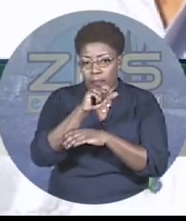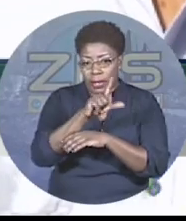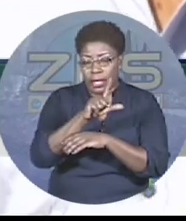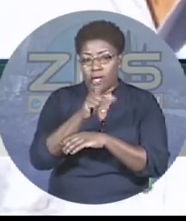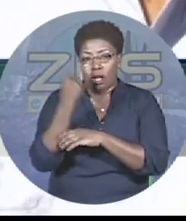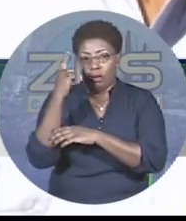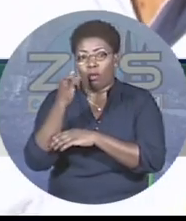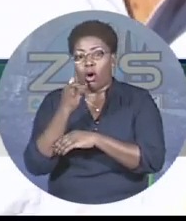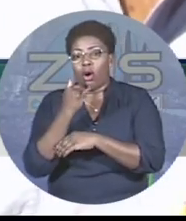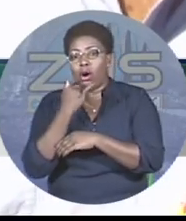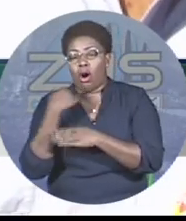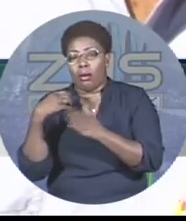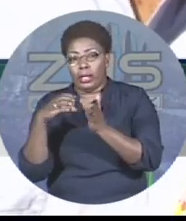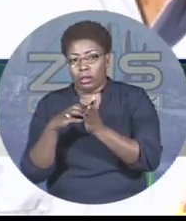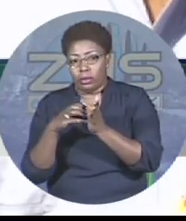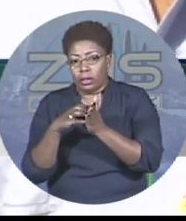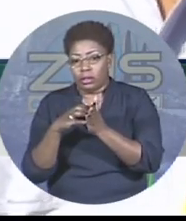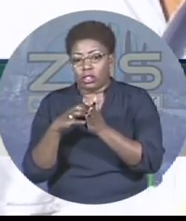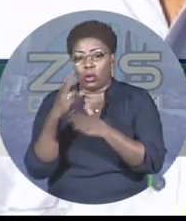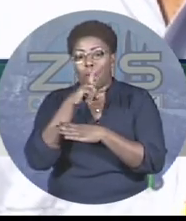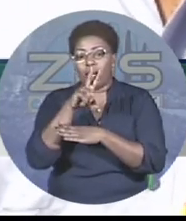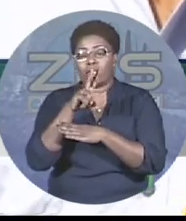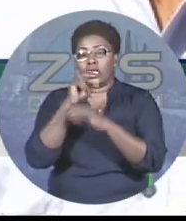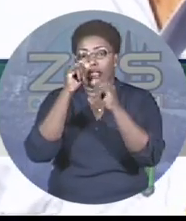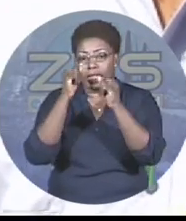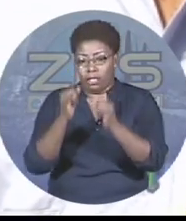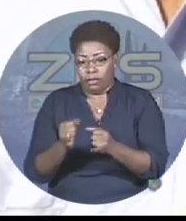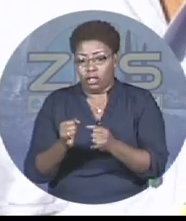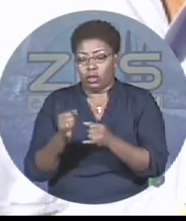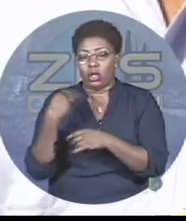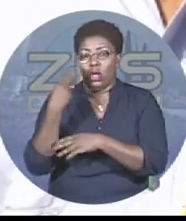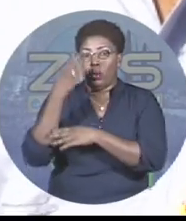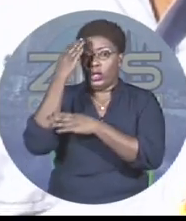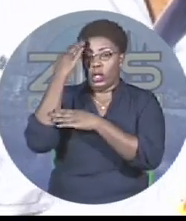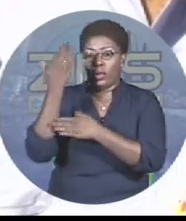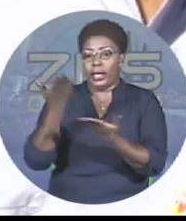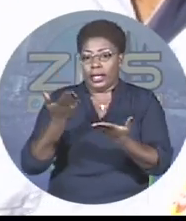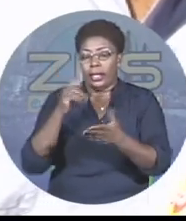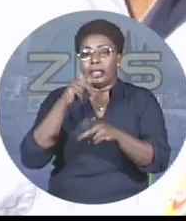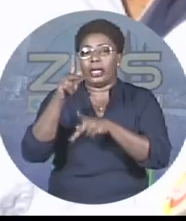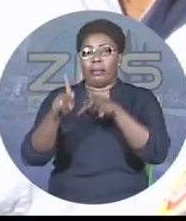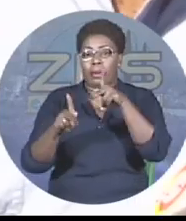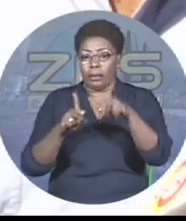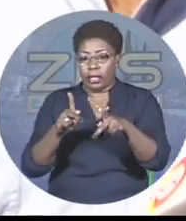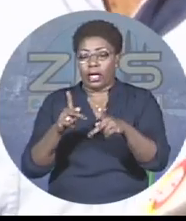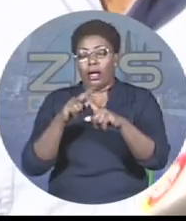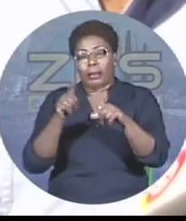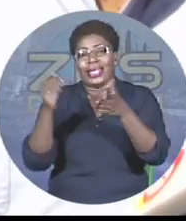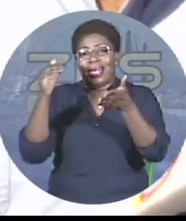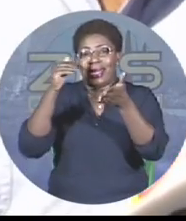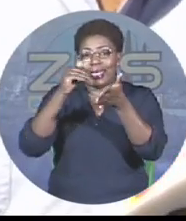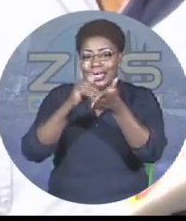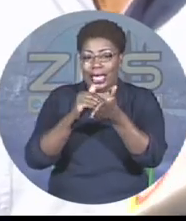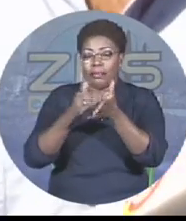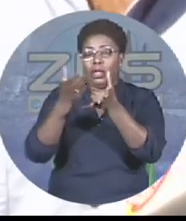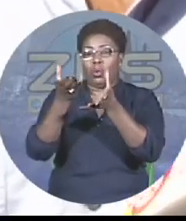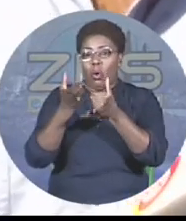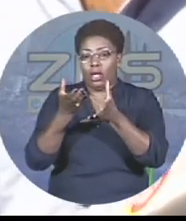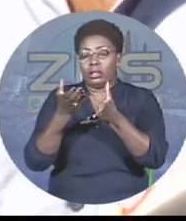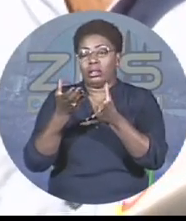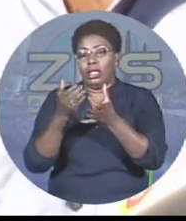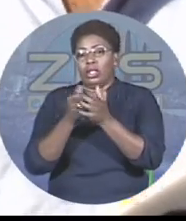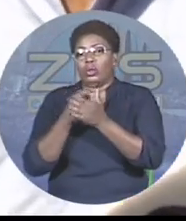and we monitor these individuals as we know they're out here in the public. But again, we would want to